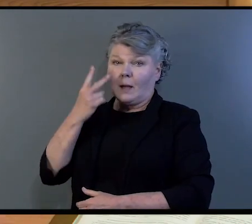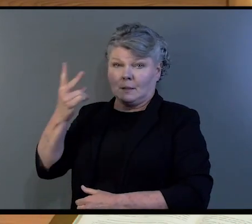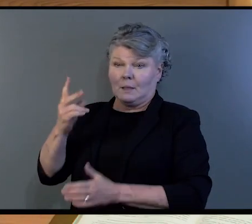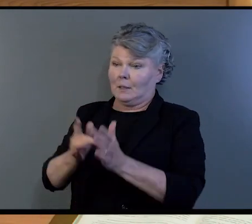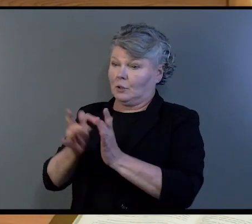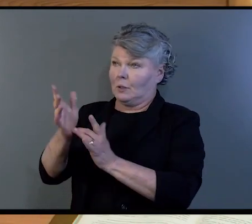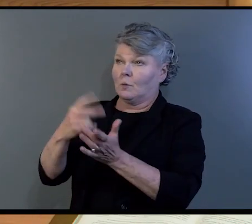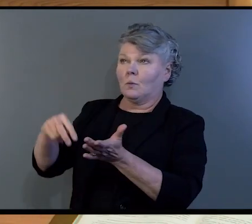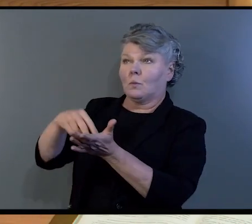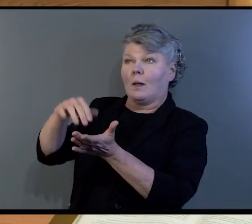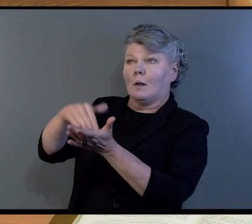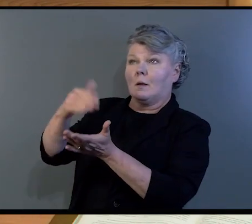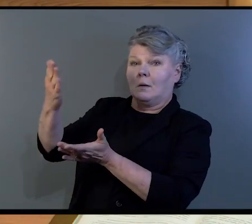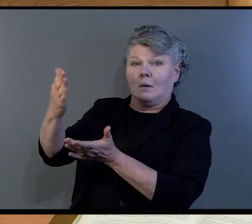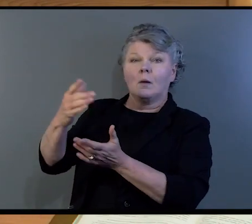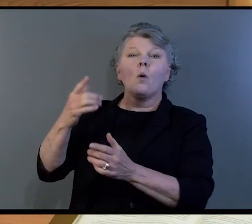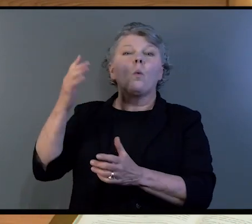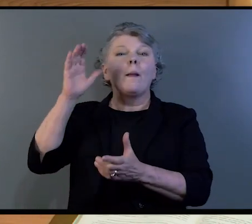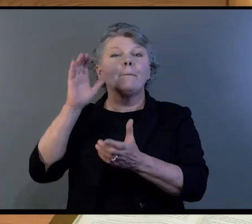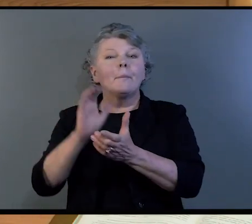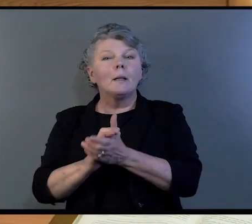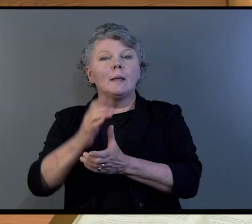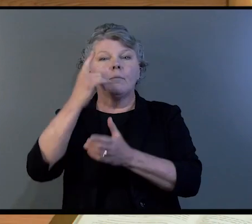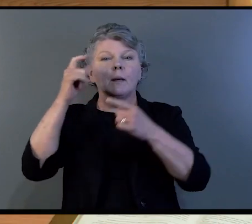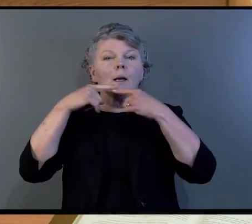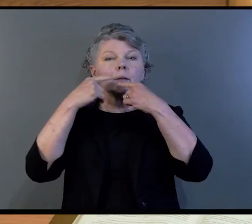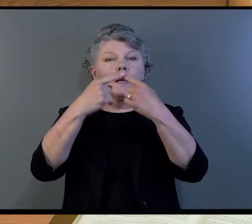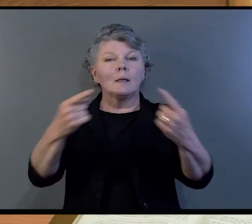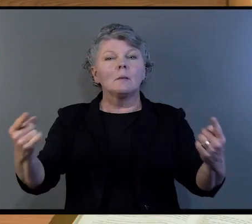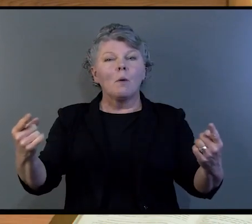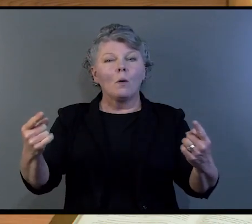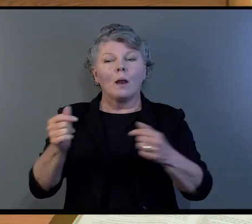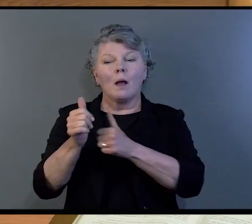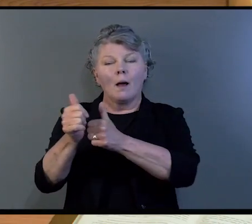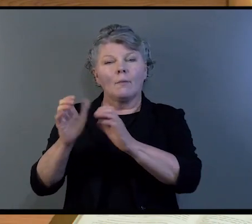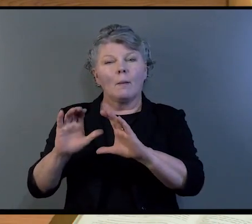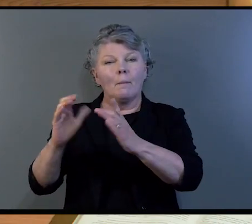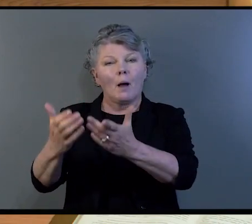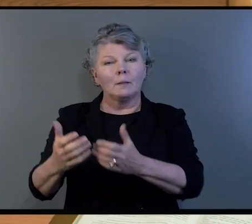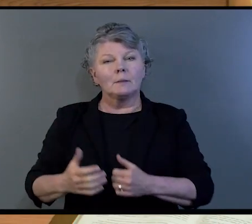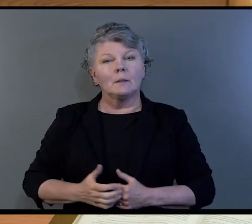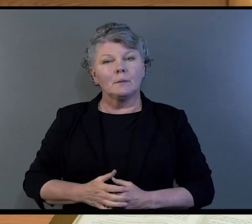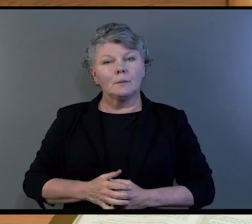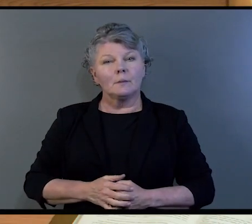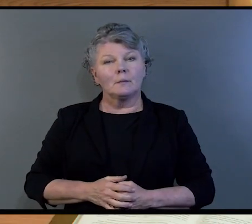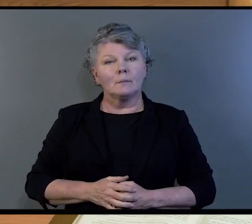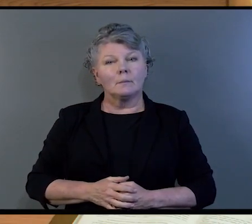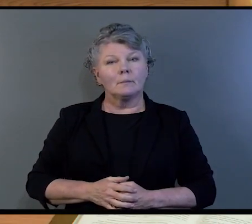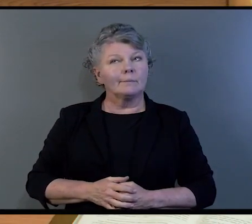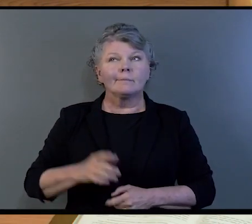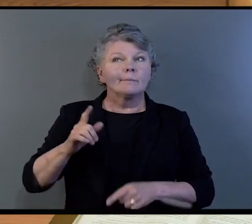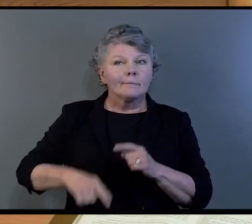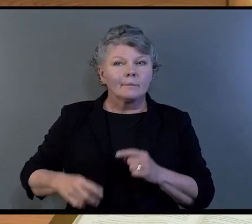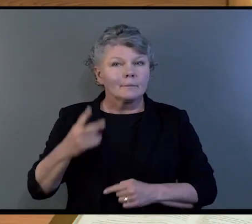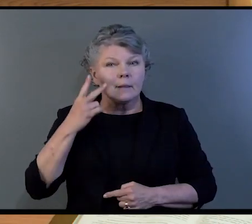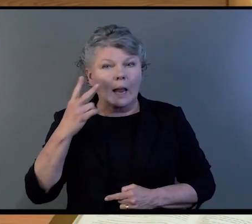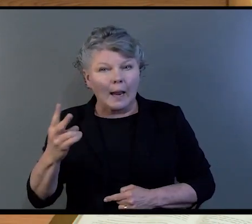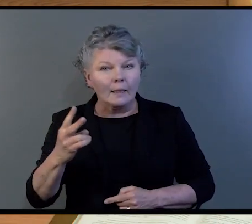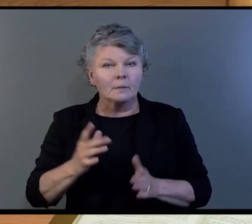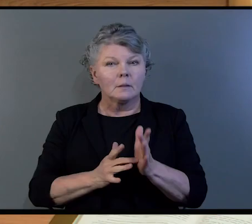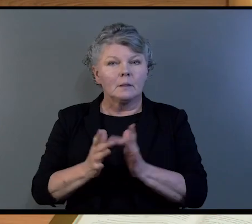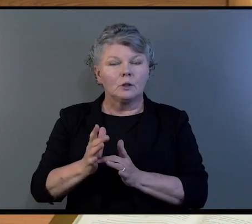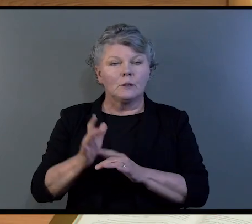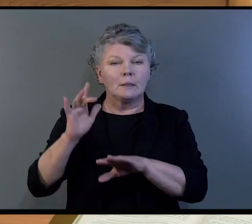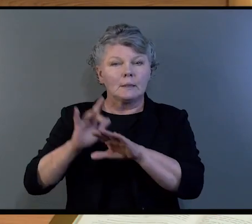Jesus, we believe in him on the basis of the testimony from the apostles. Even though we can't see Jesus